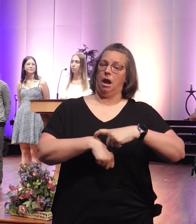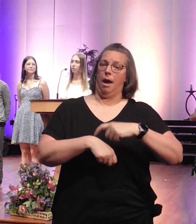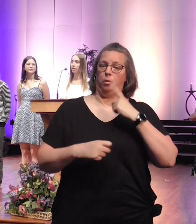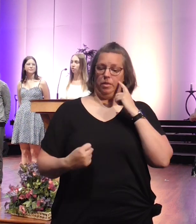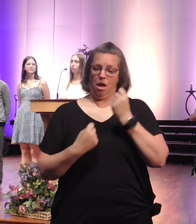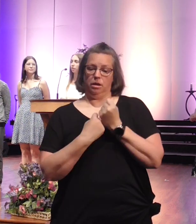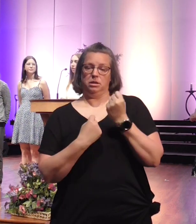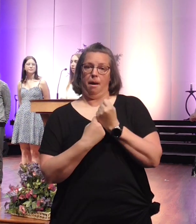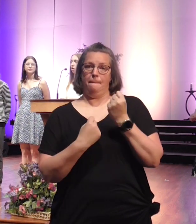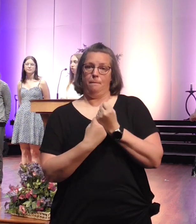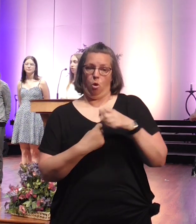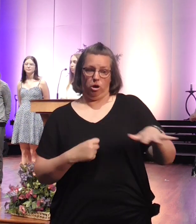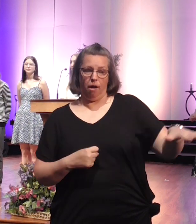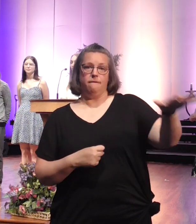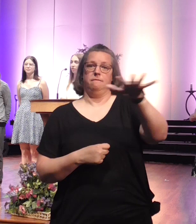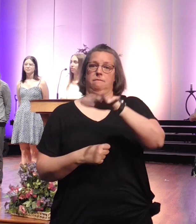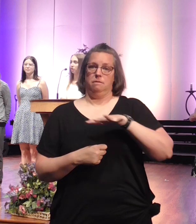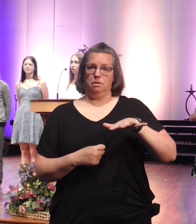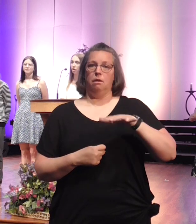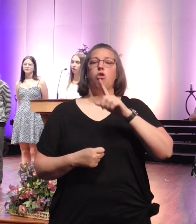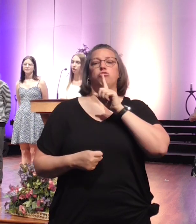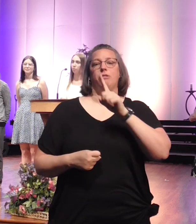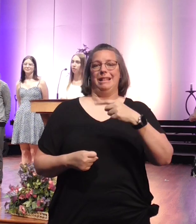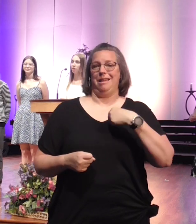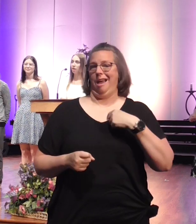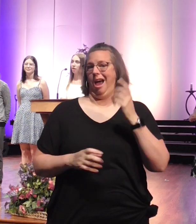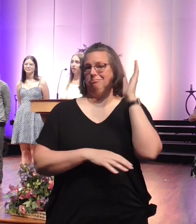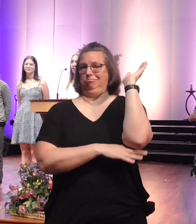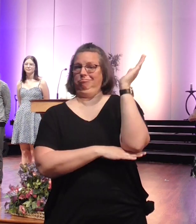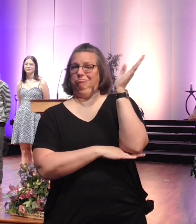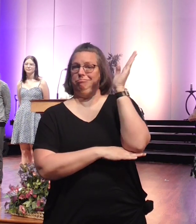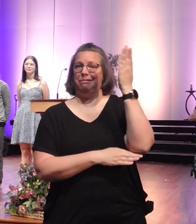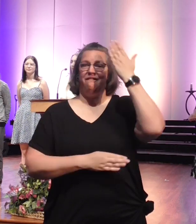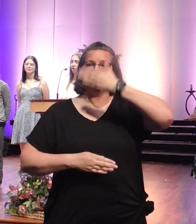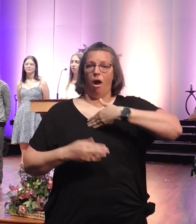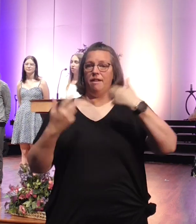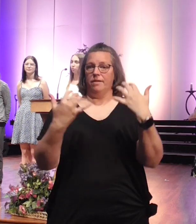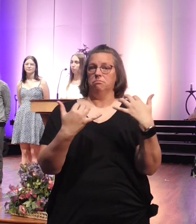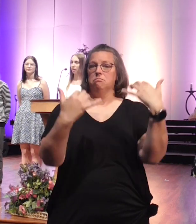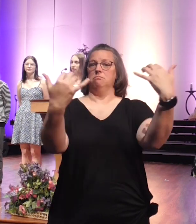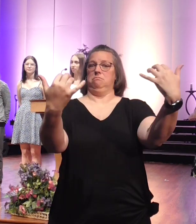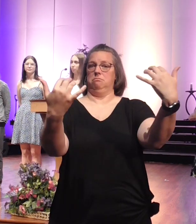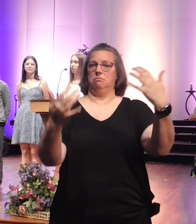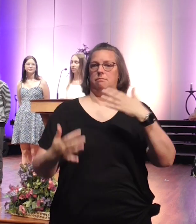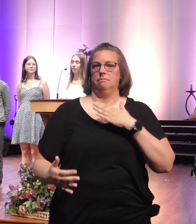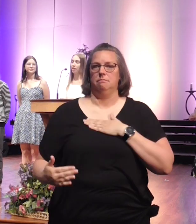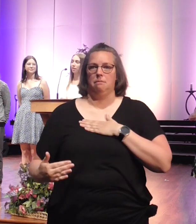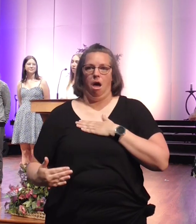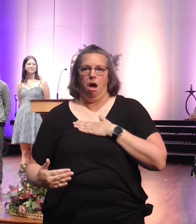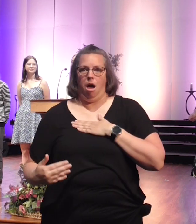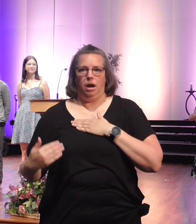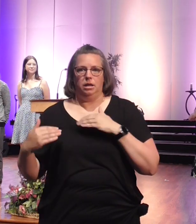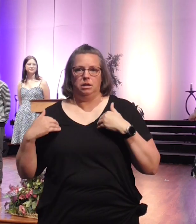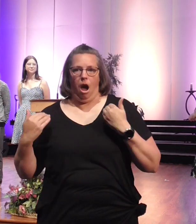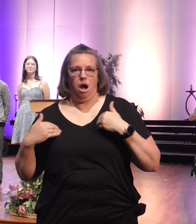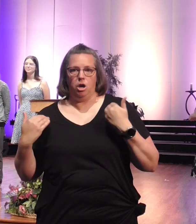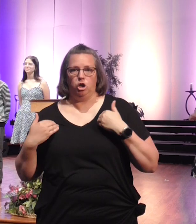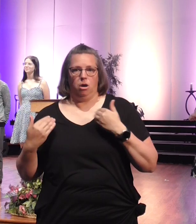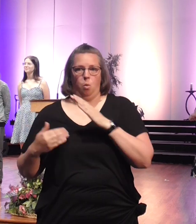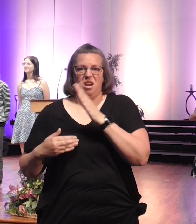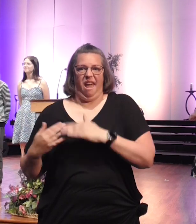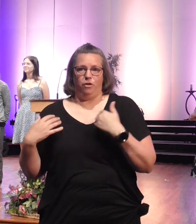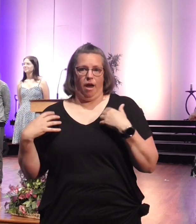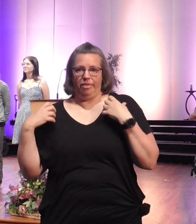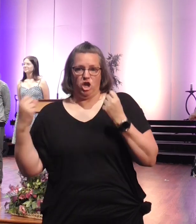support of the people, that I truly felt called to speak in front of such a large group. And my younger self would have never had the courage to do such a